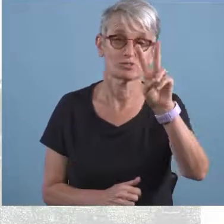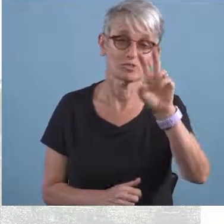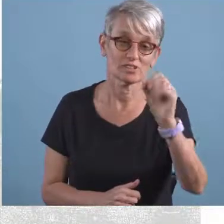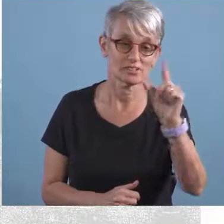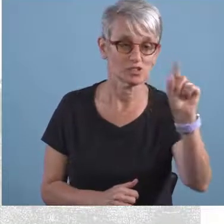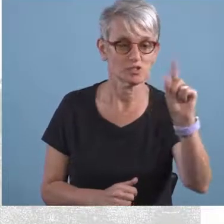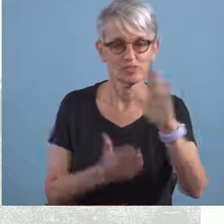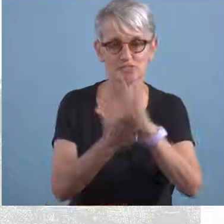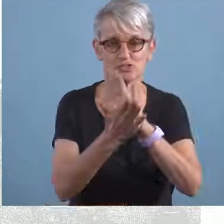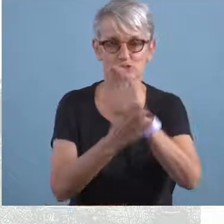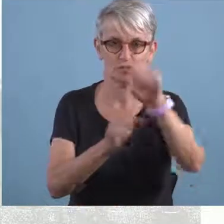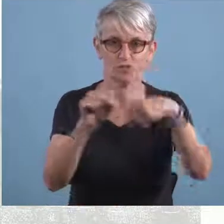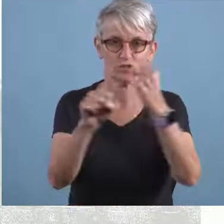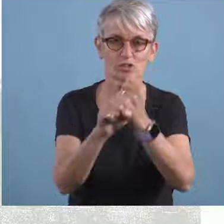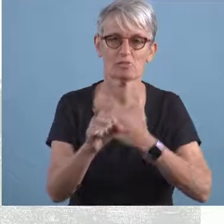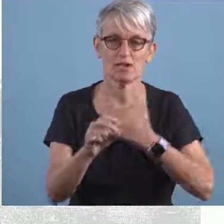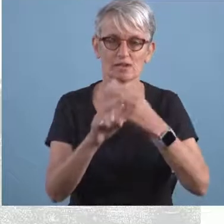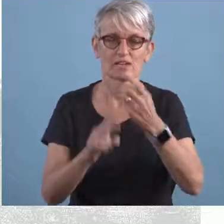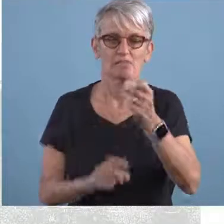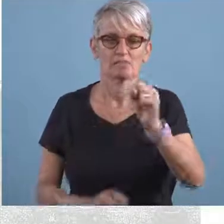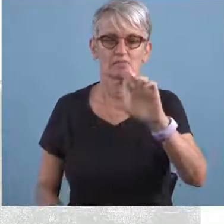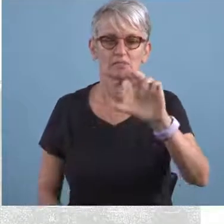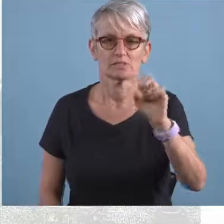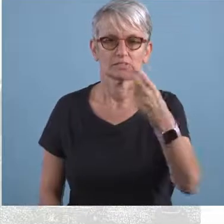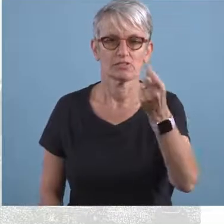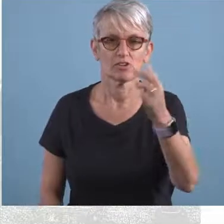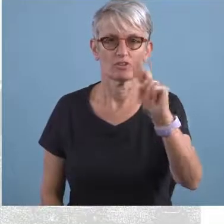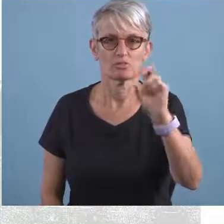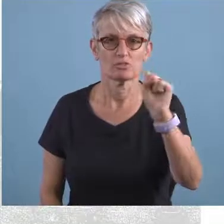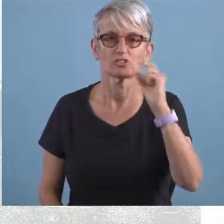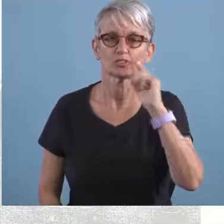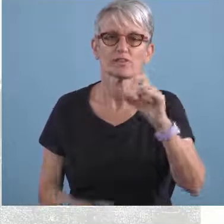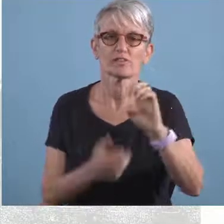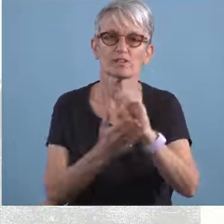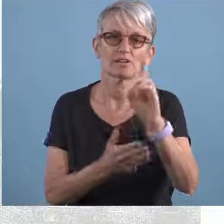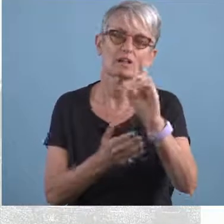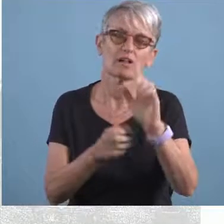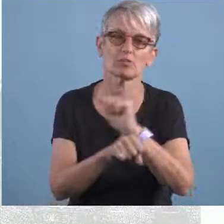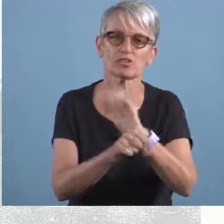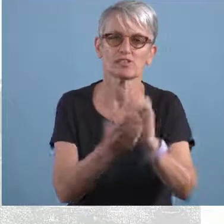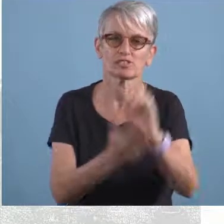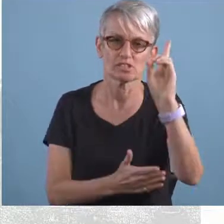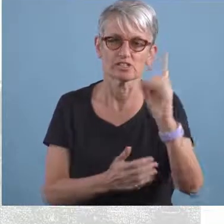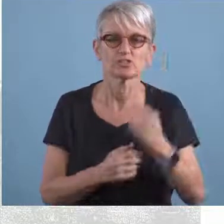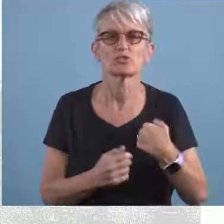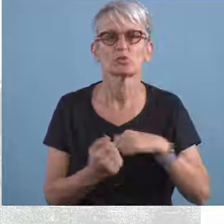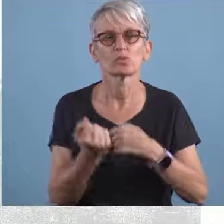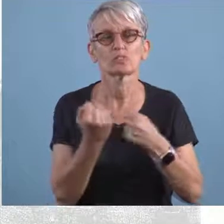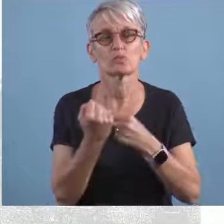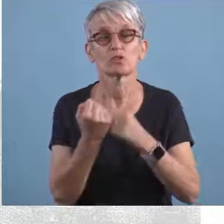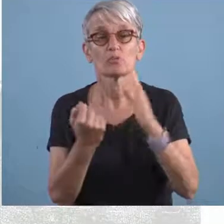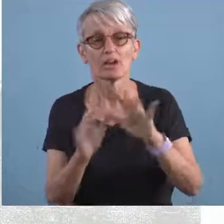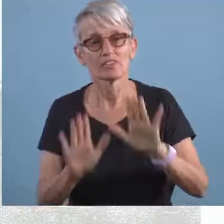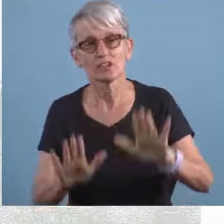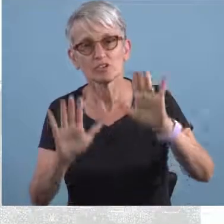2019-2020 school year. I am Sarah Burns with Alberta Education Low Incidence Team. We are supported today by the great people